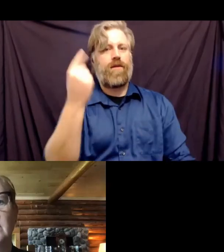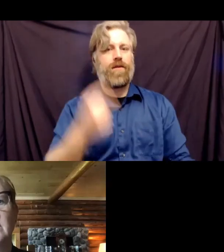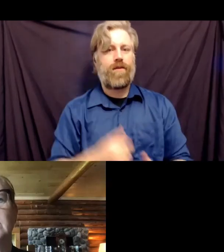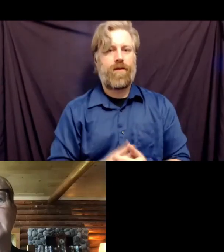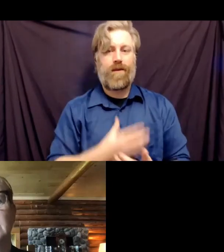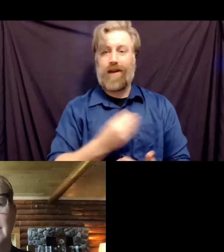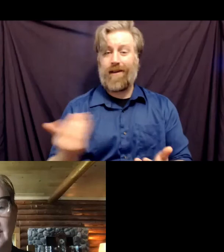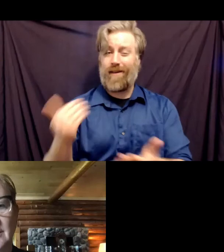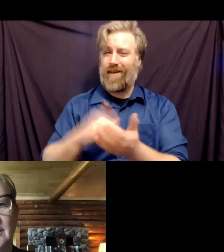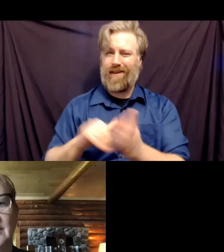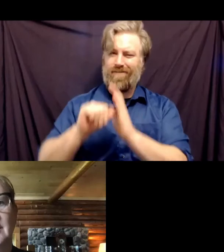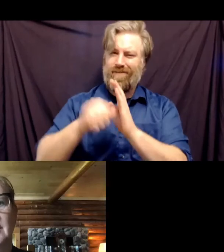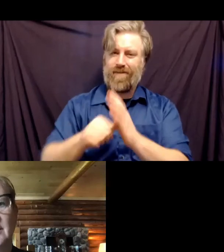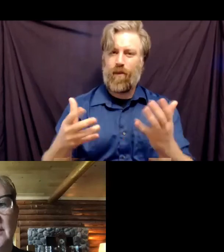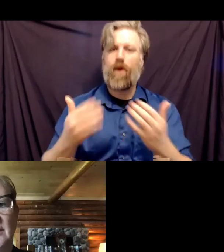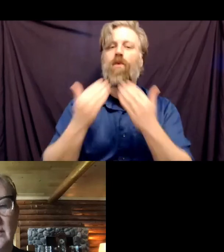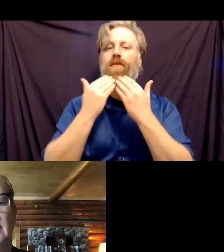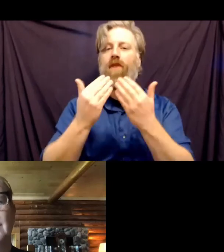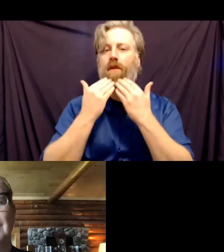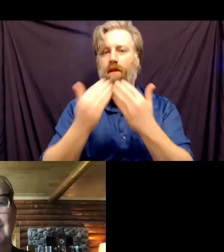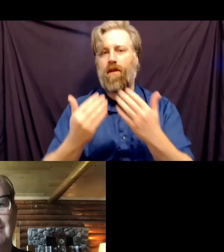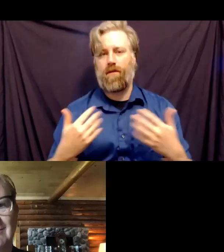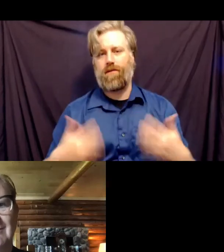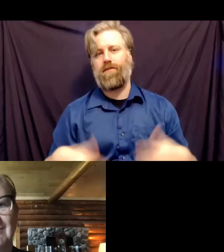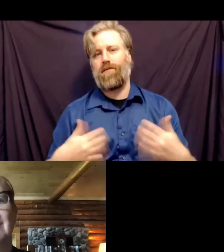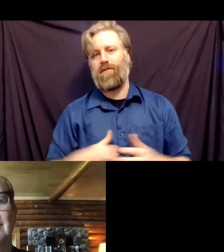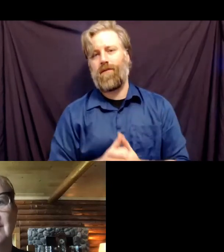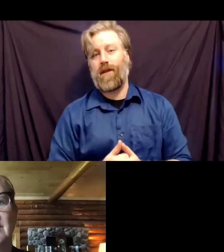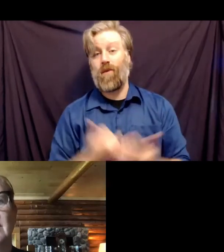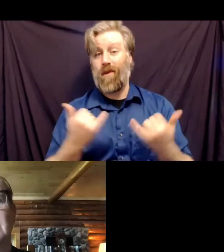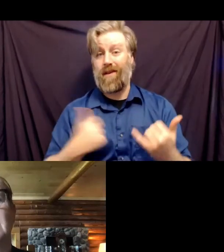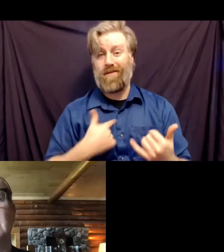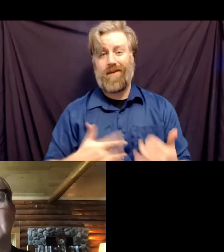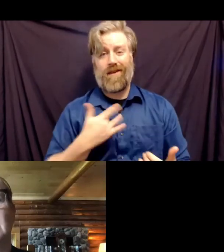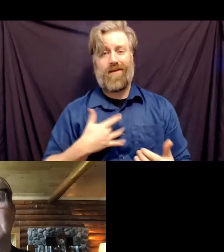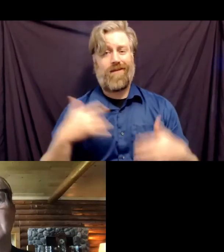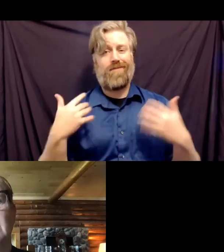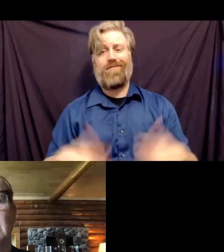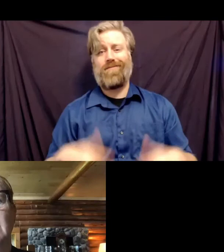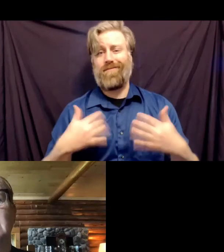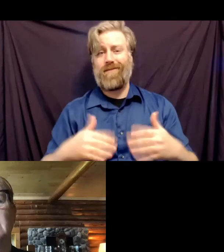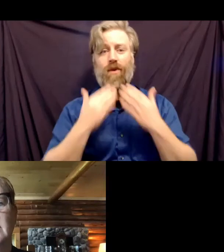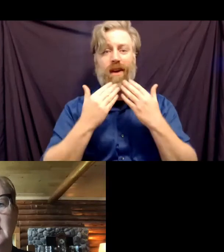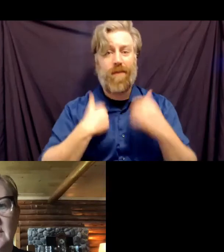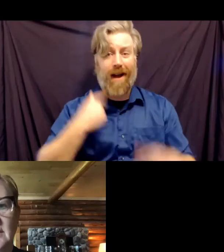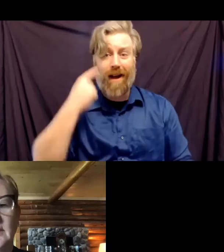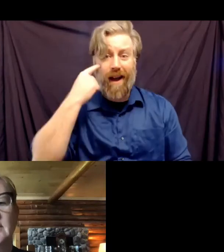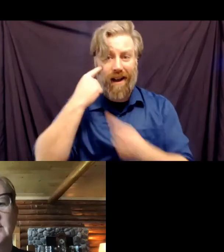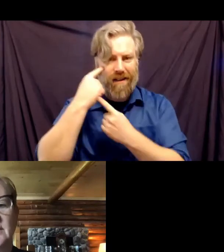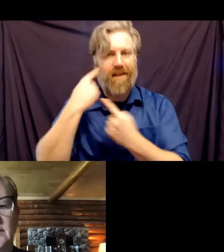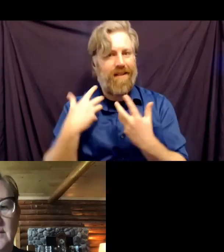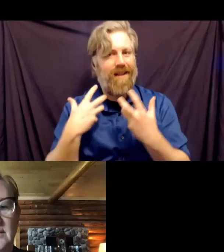be grateful. I'm so grateful. Right now, I'm so grateful my eye is healing. I had